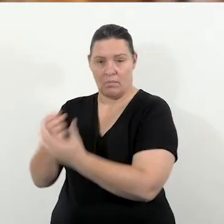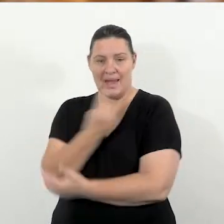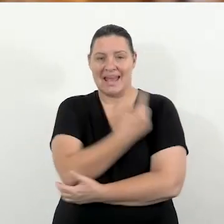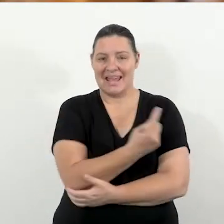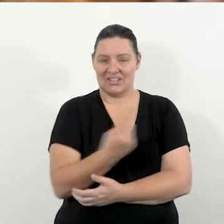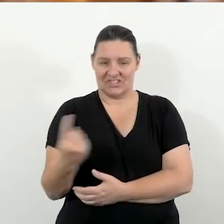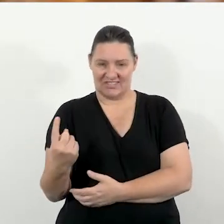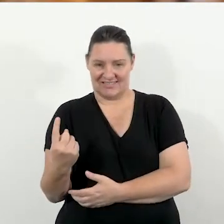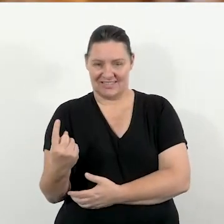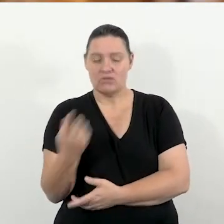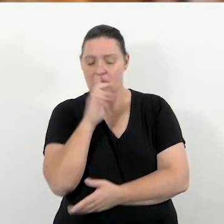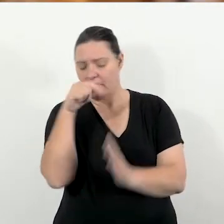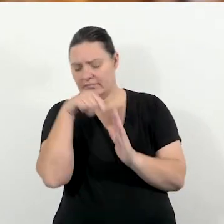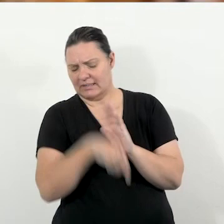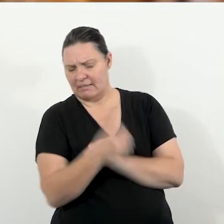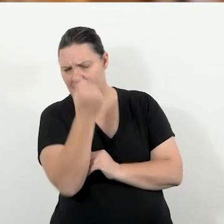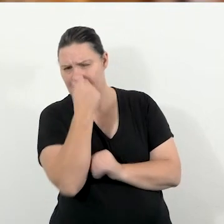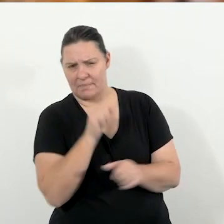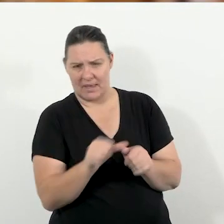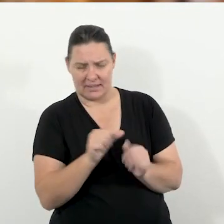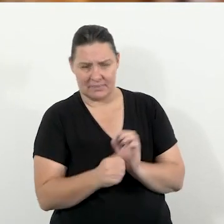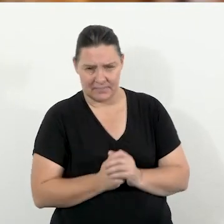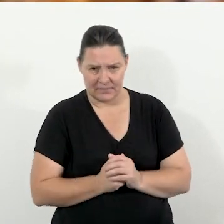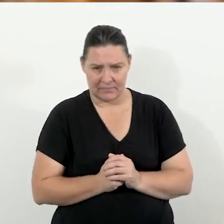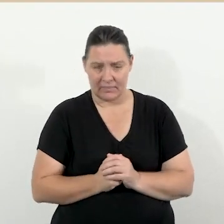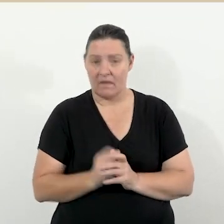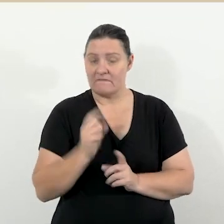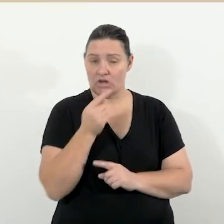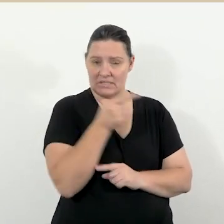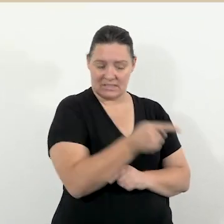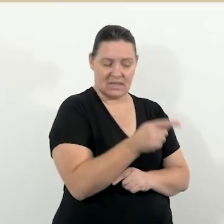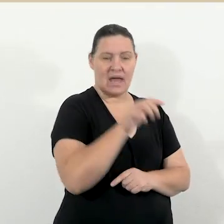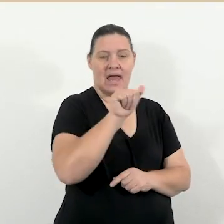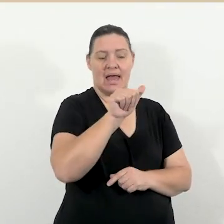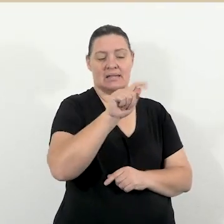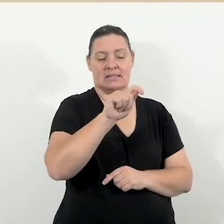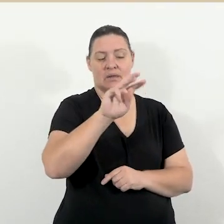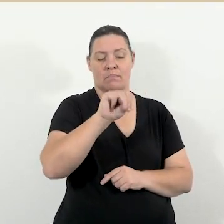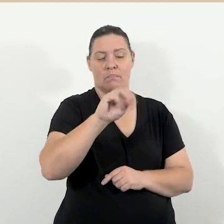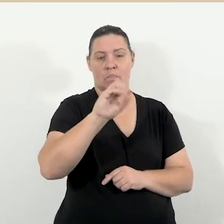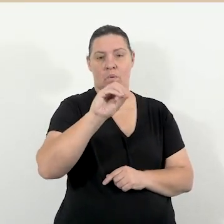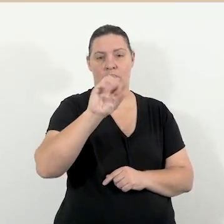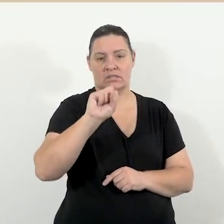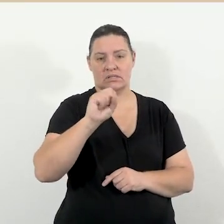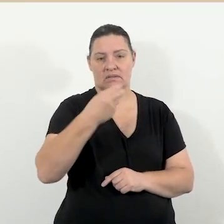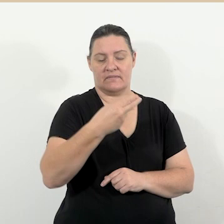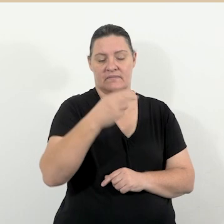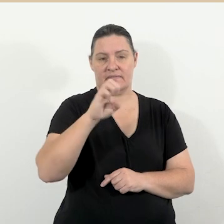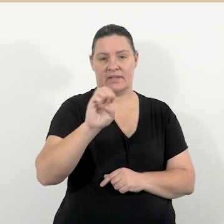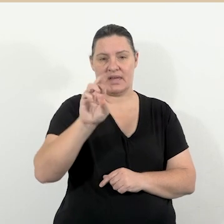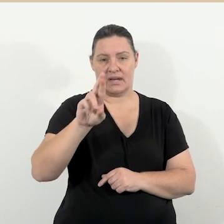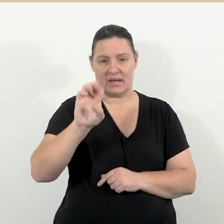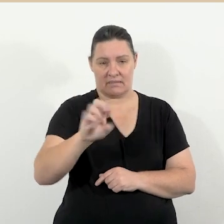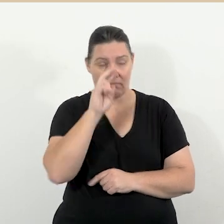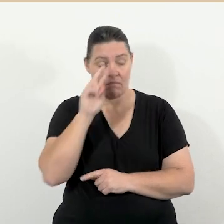can understand them in more details. So the first sphere we are going to look at is the atmosphere, okay? If you look at